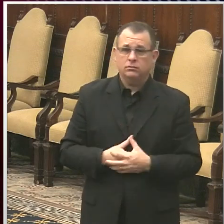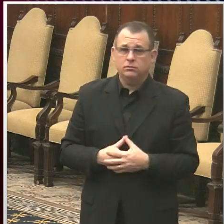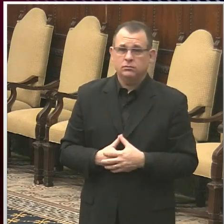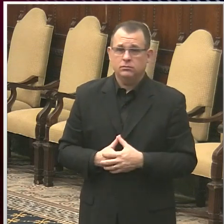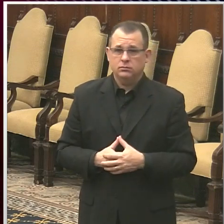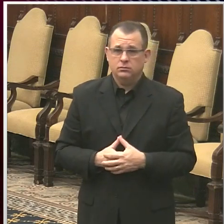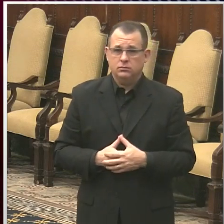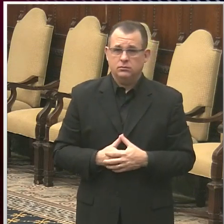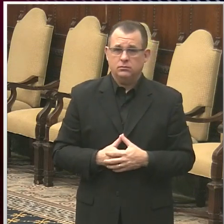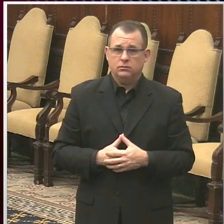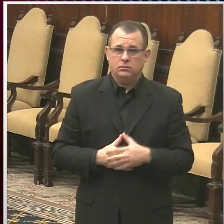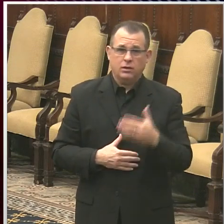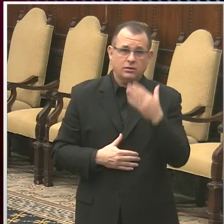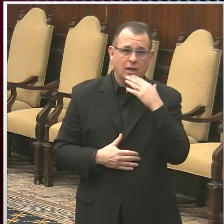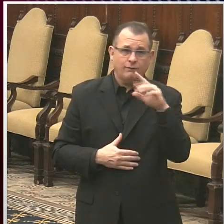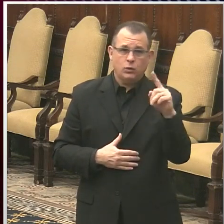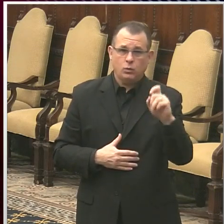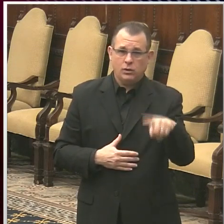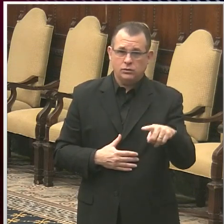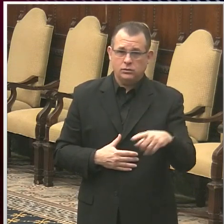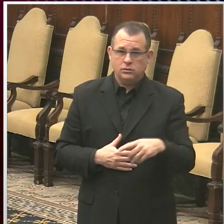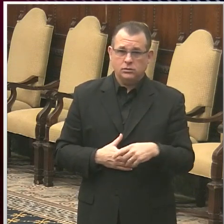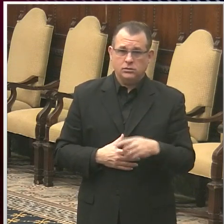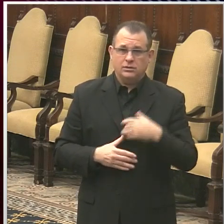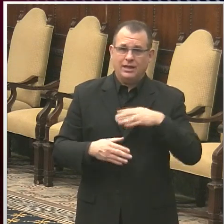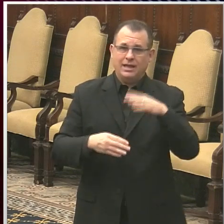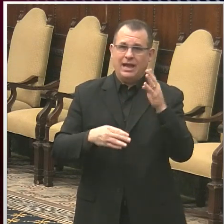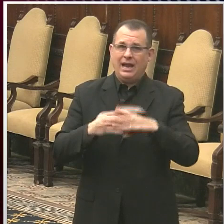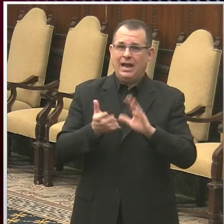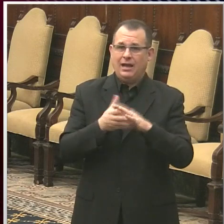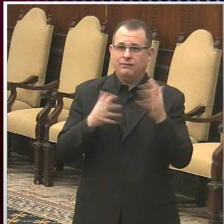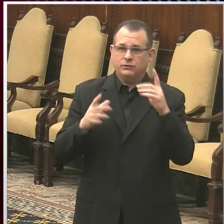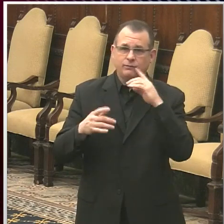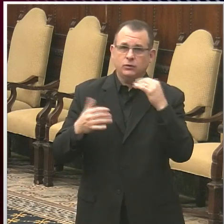questions. And that brings us to an end. This concludes